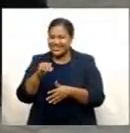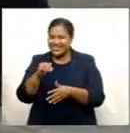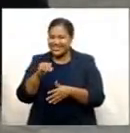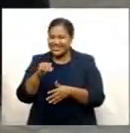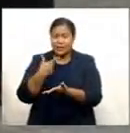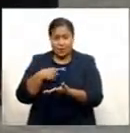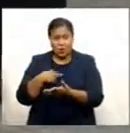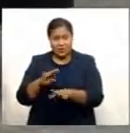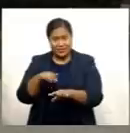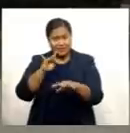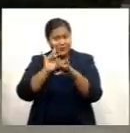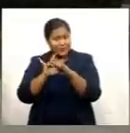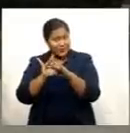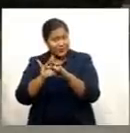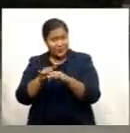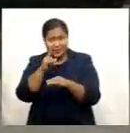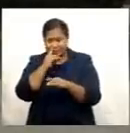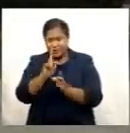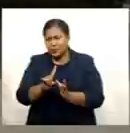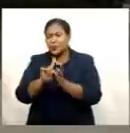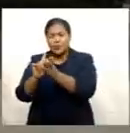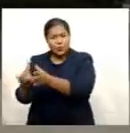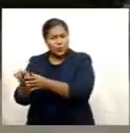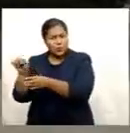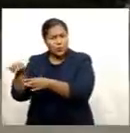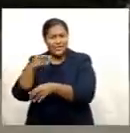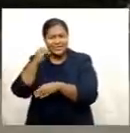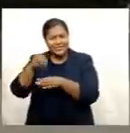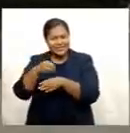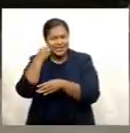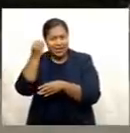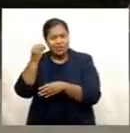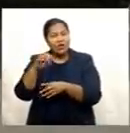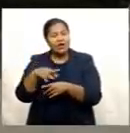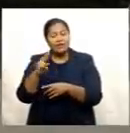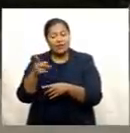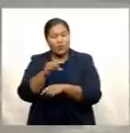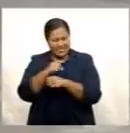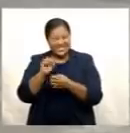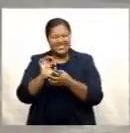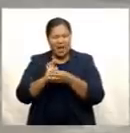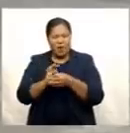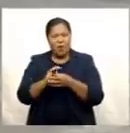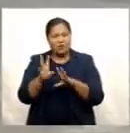primary contacts who will be brought to Singatoka are our own people.